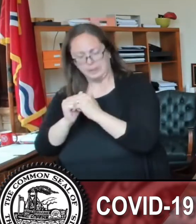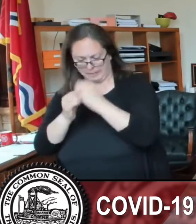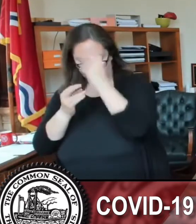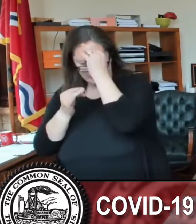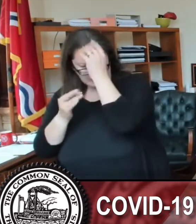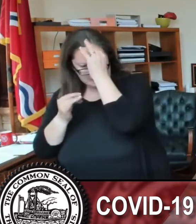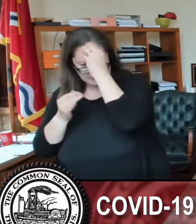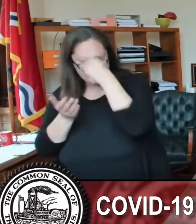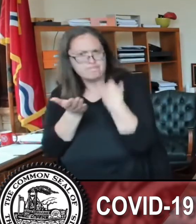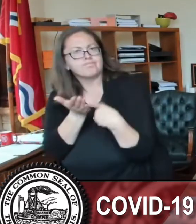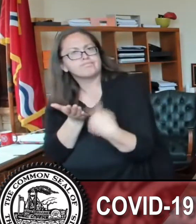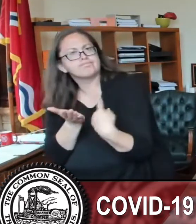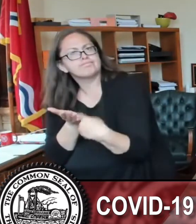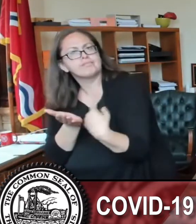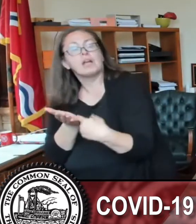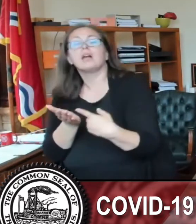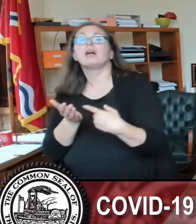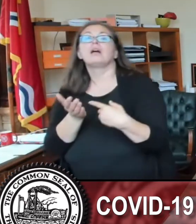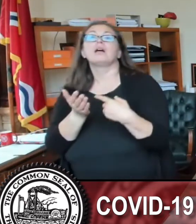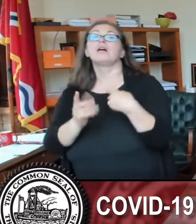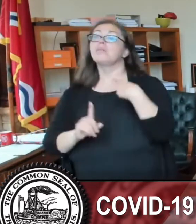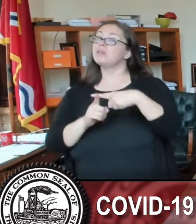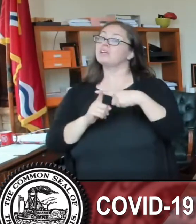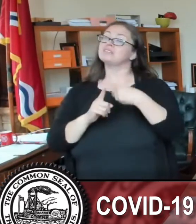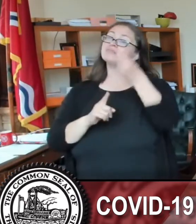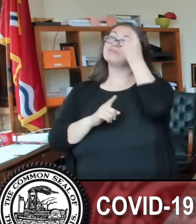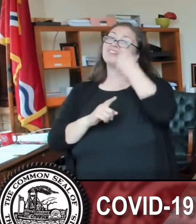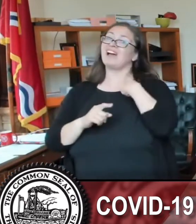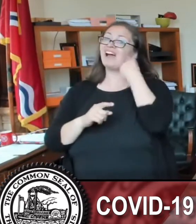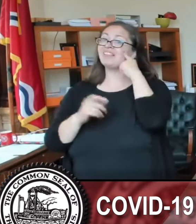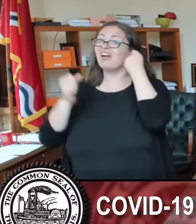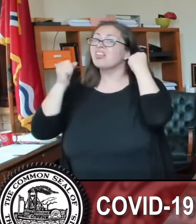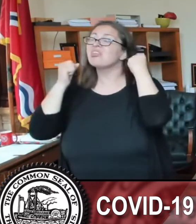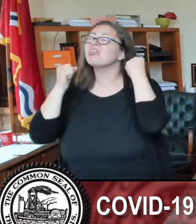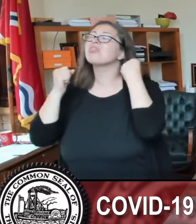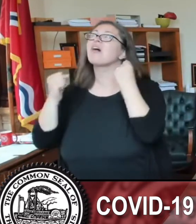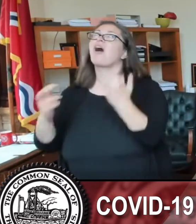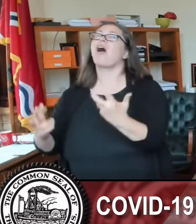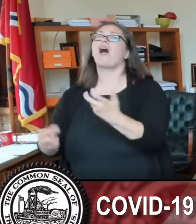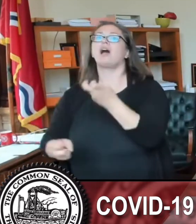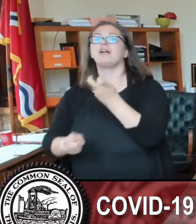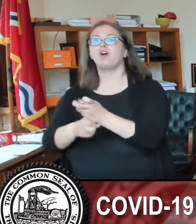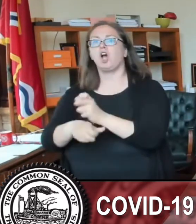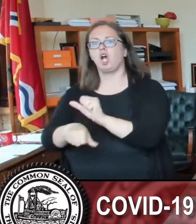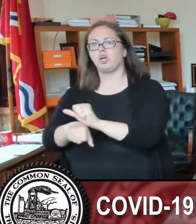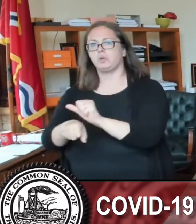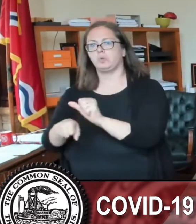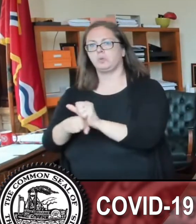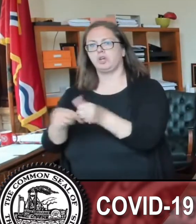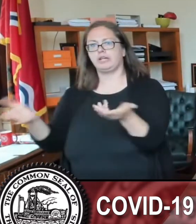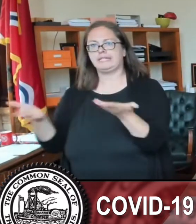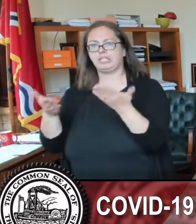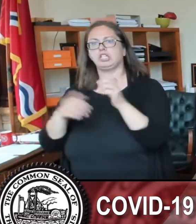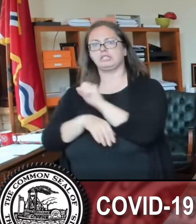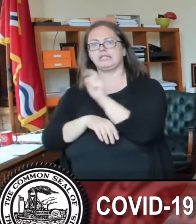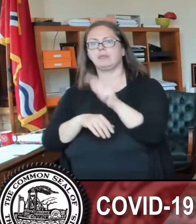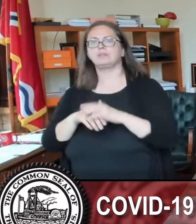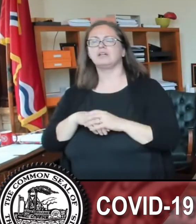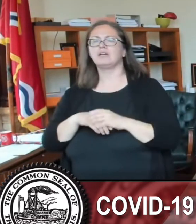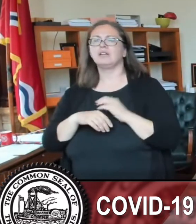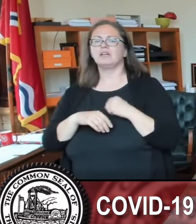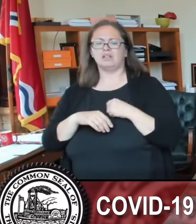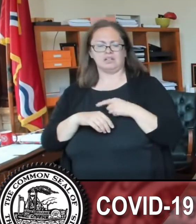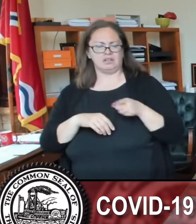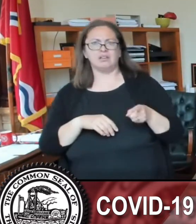think that we have a lot of hard work to do in our community. And I don't want to be distracted